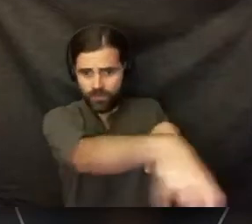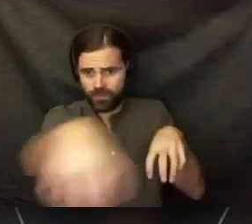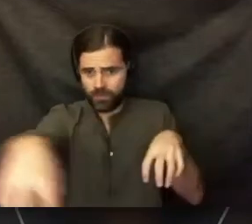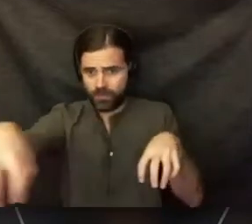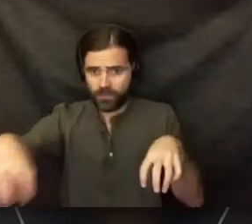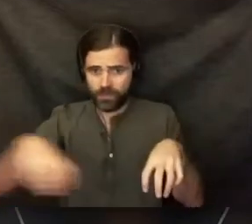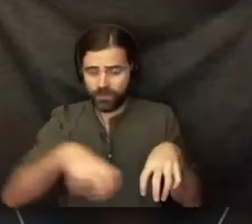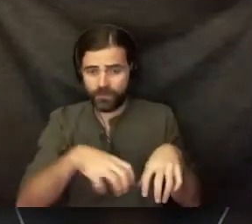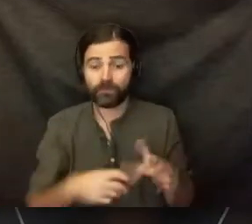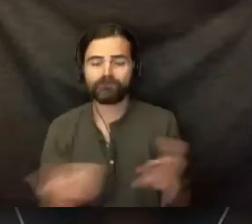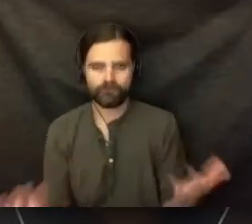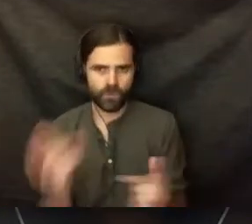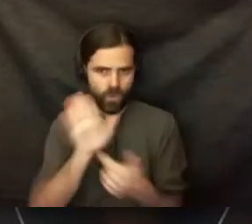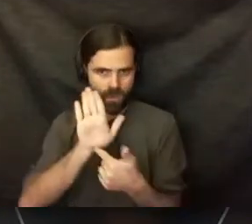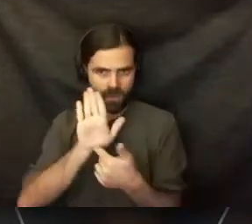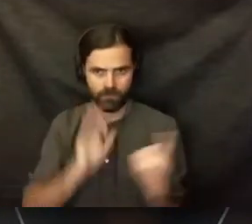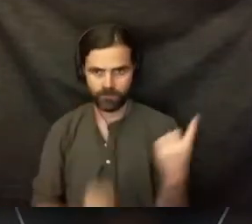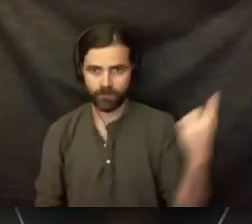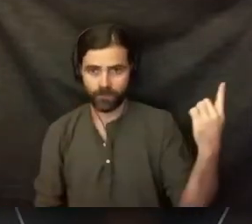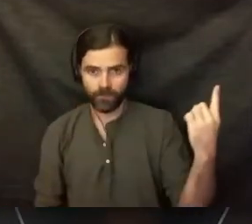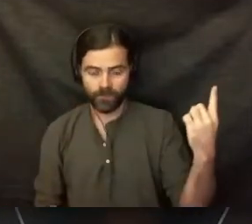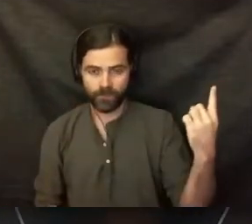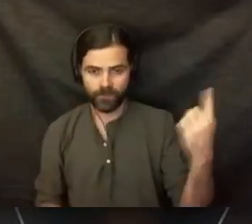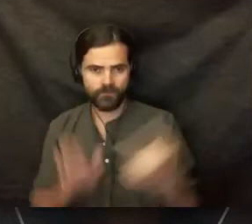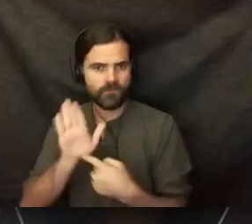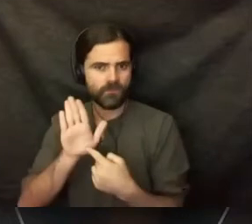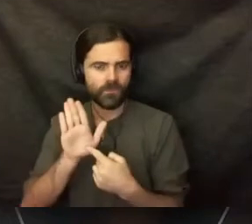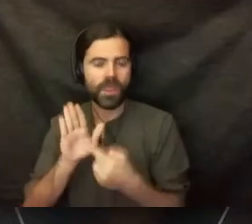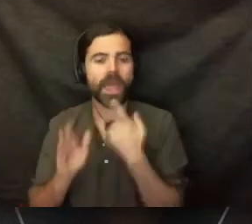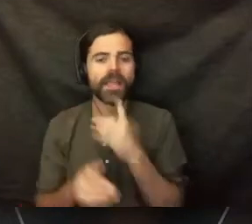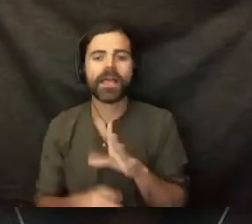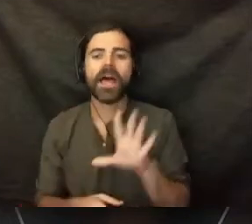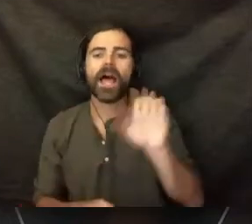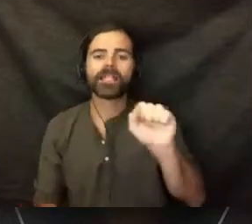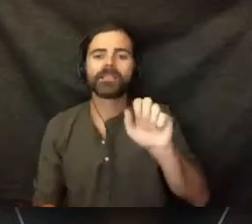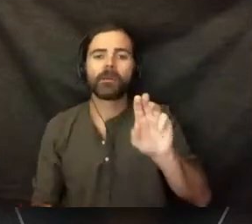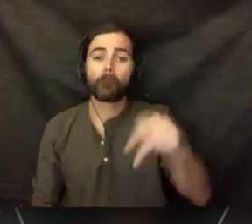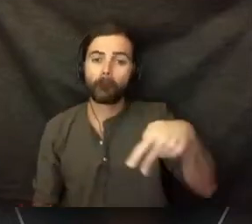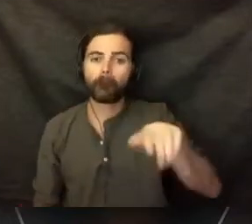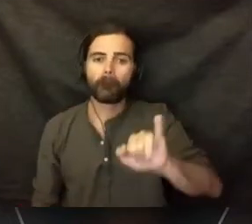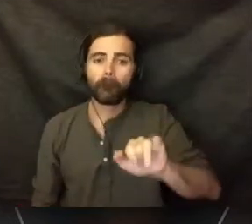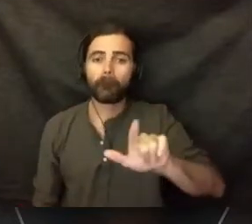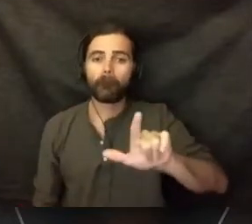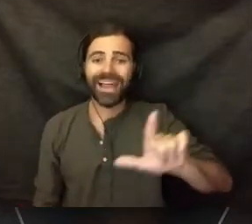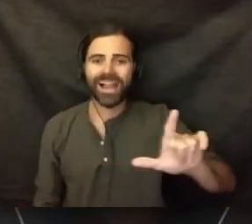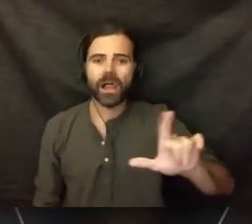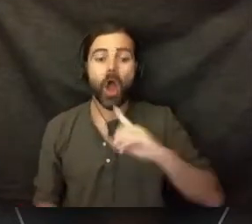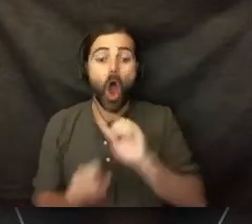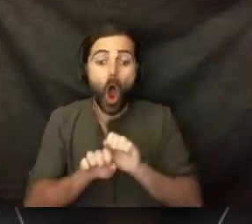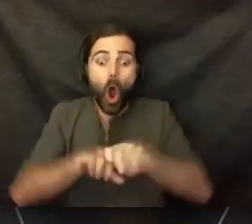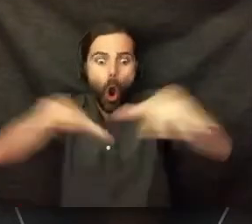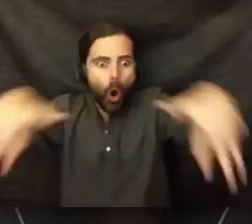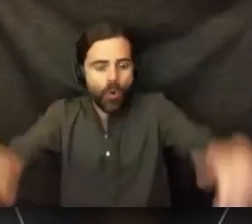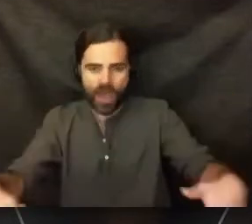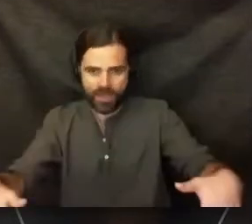An example, I mean, this is just a very simple example of the spillover effect. The High Line in New York, again, this is some of the modeling that we've been doing, and